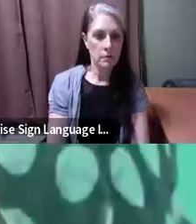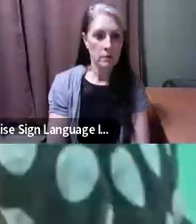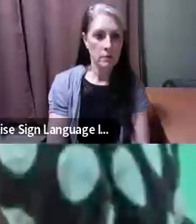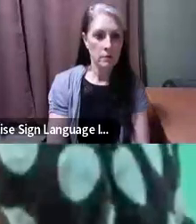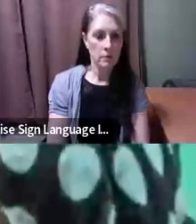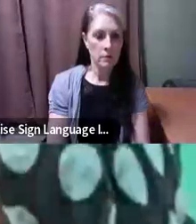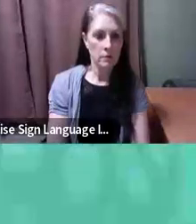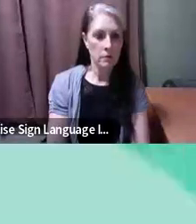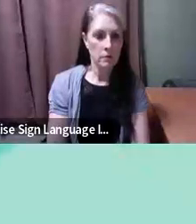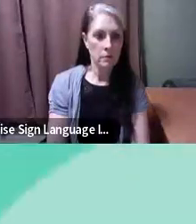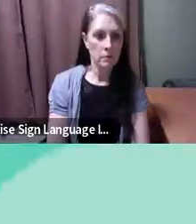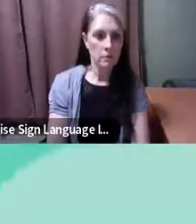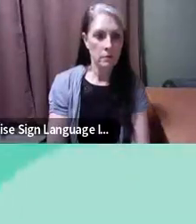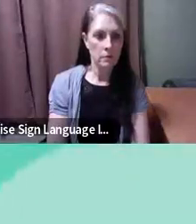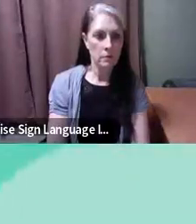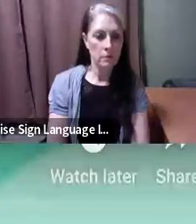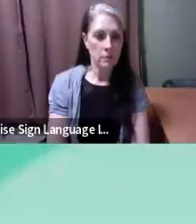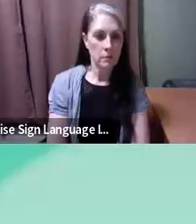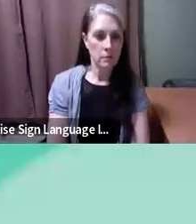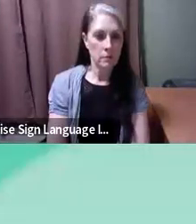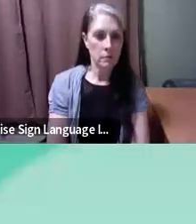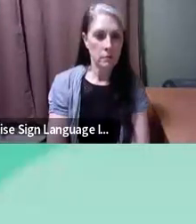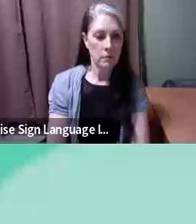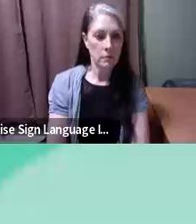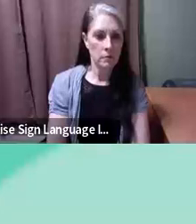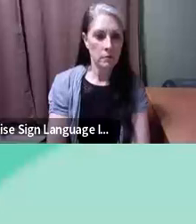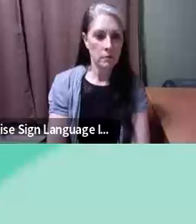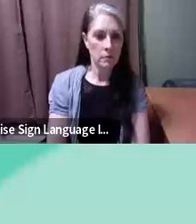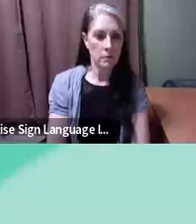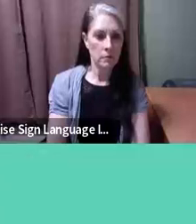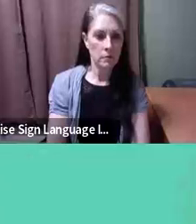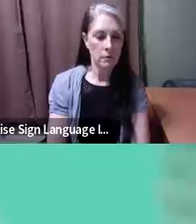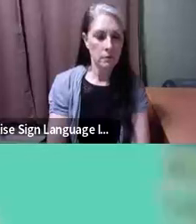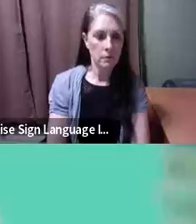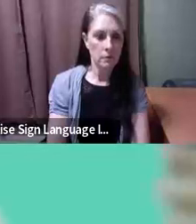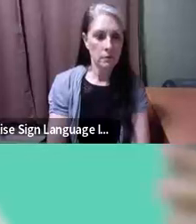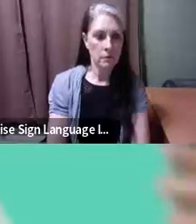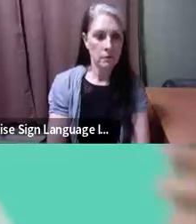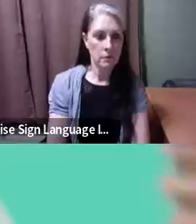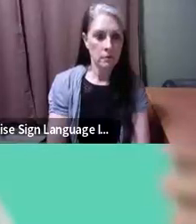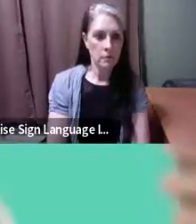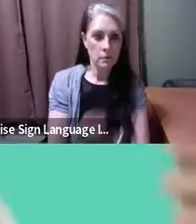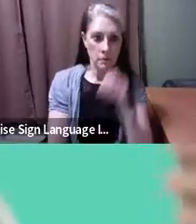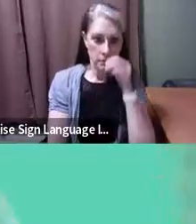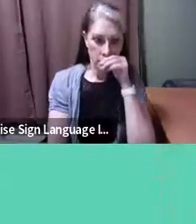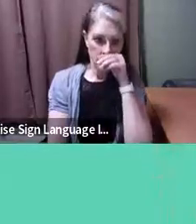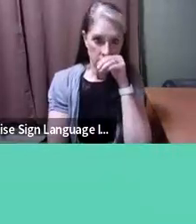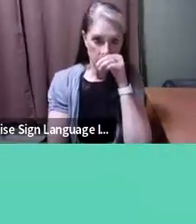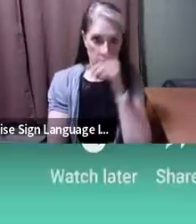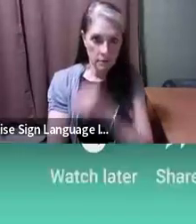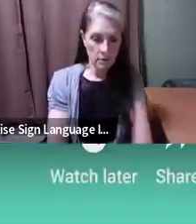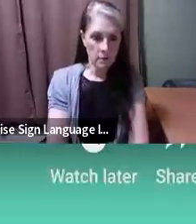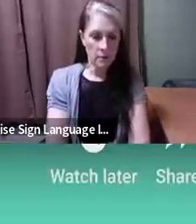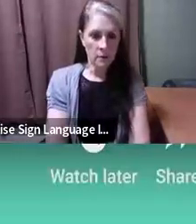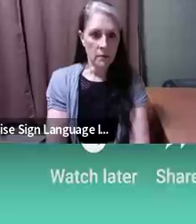us, in fact. Together, We can talk about what each of us contributes and honor our interdependence. In making